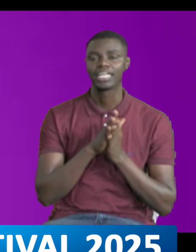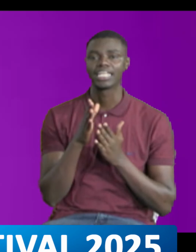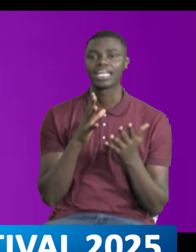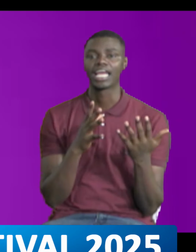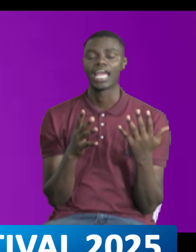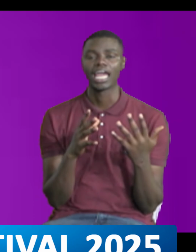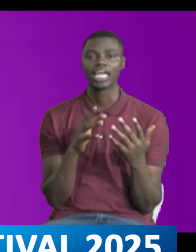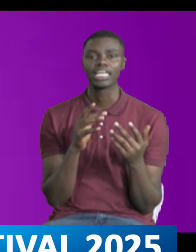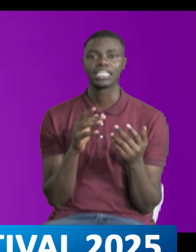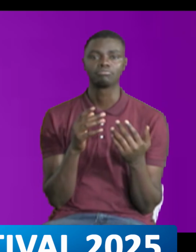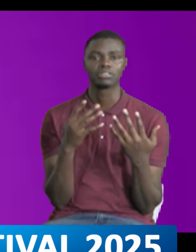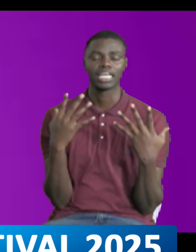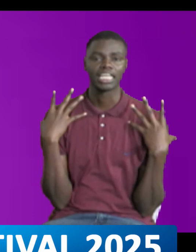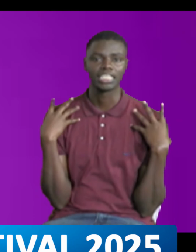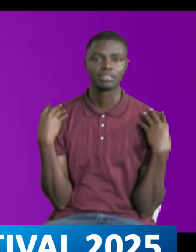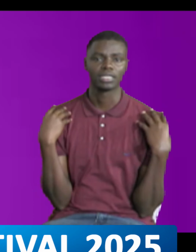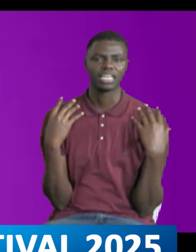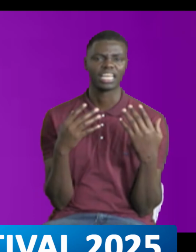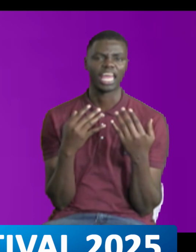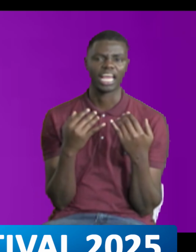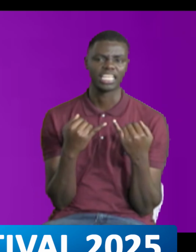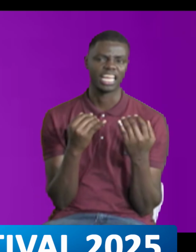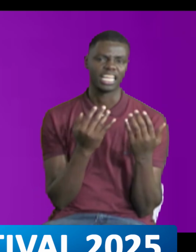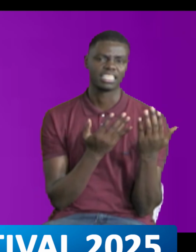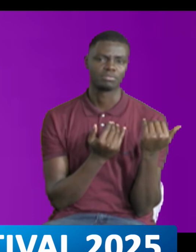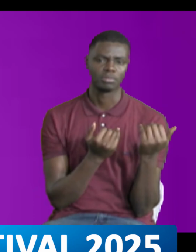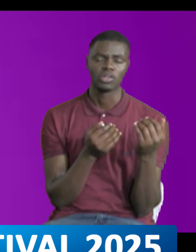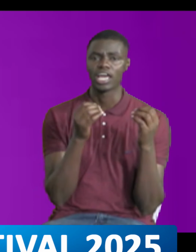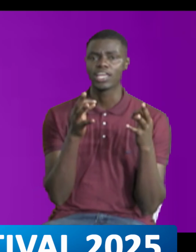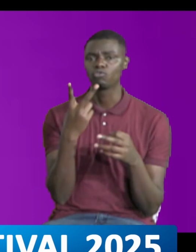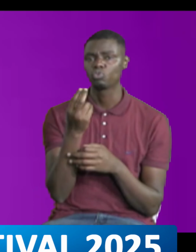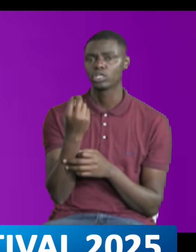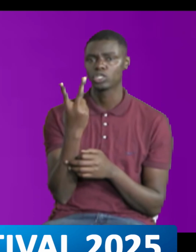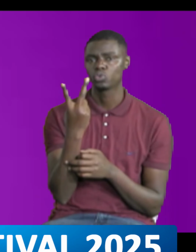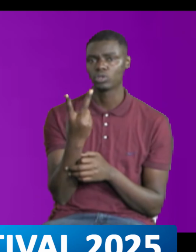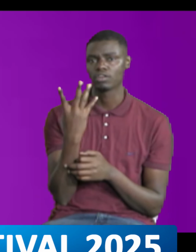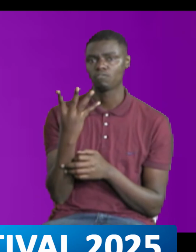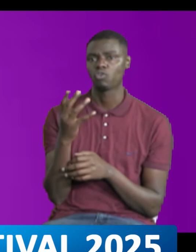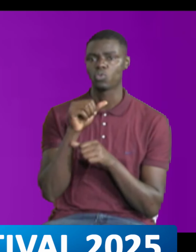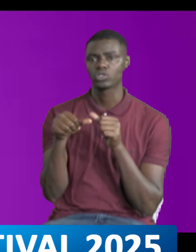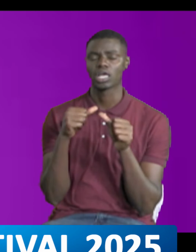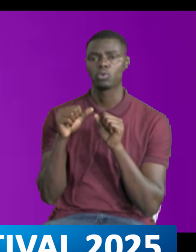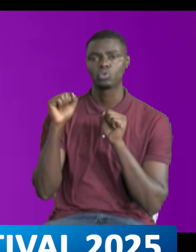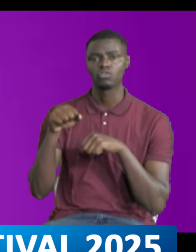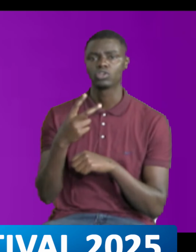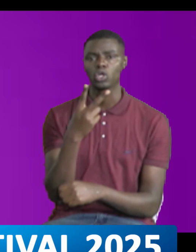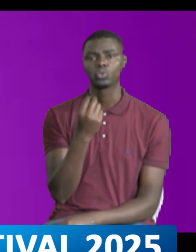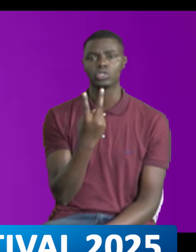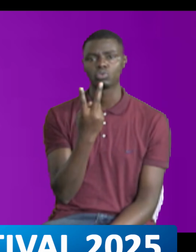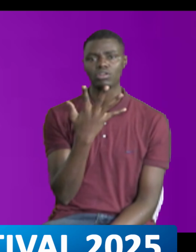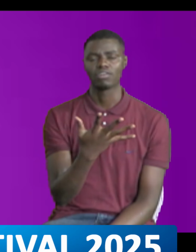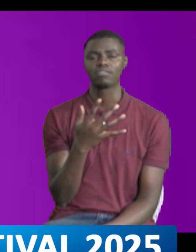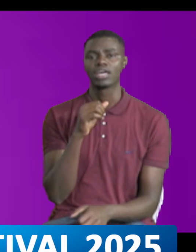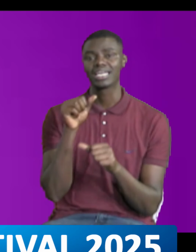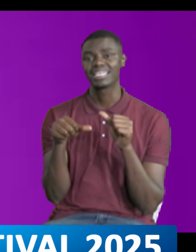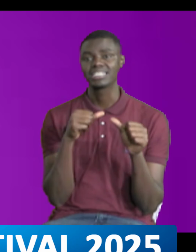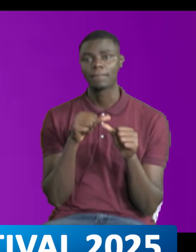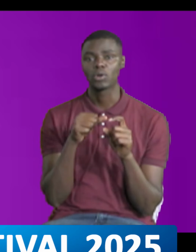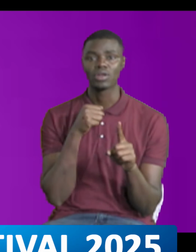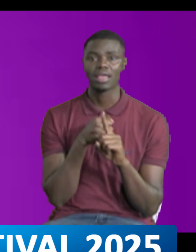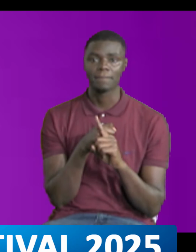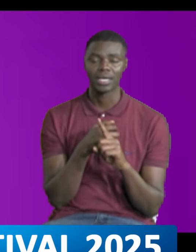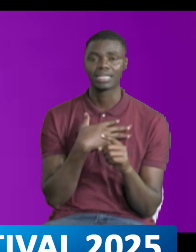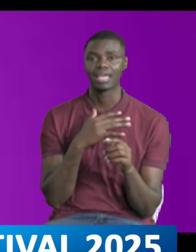experimentation. So if 2024 was about potential, 2025 I feel was more like impact